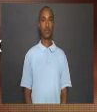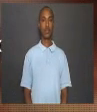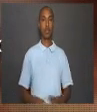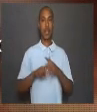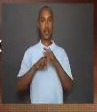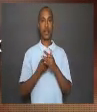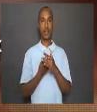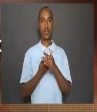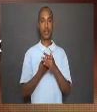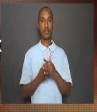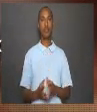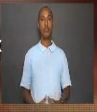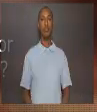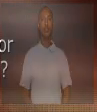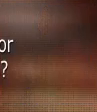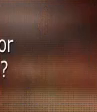Begin.